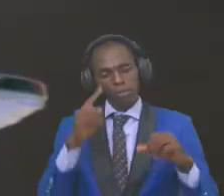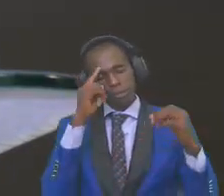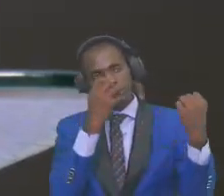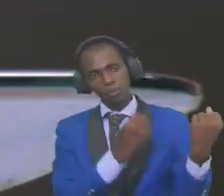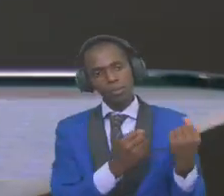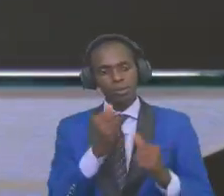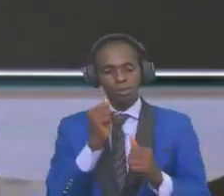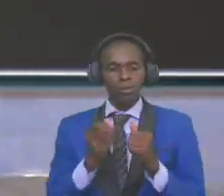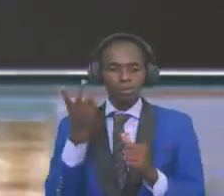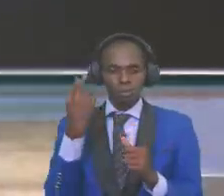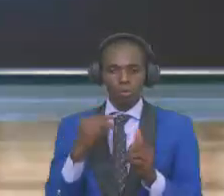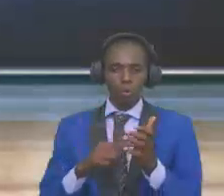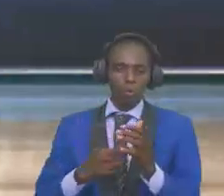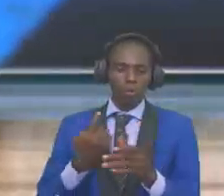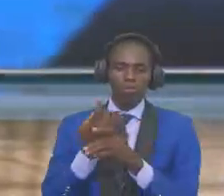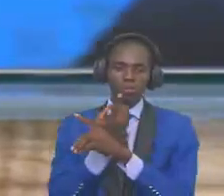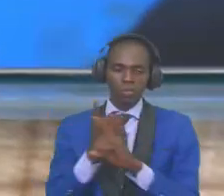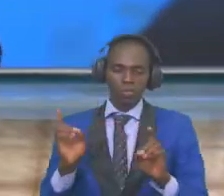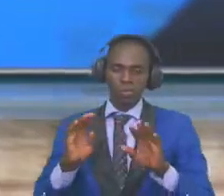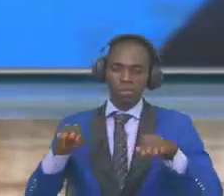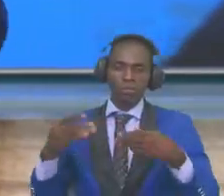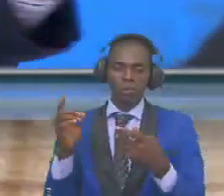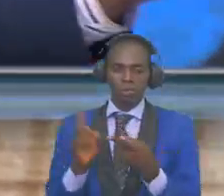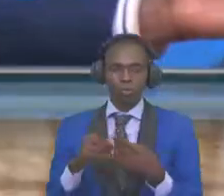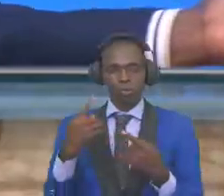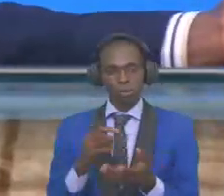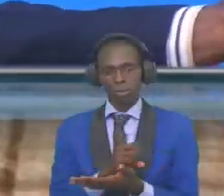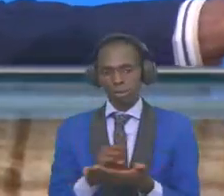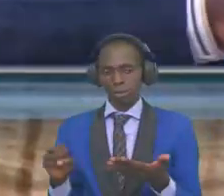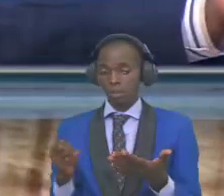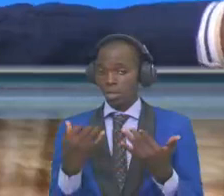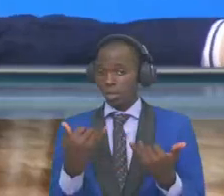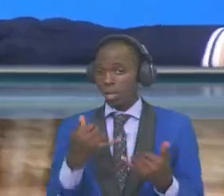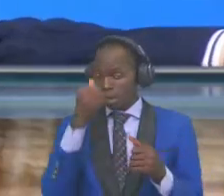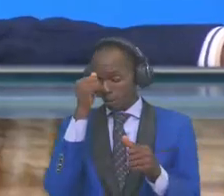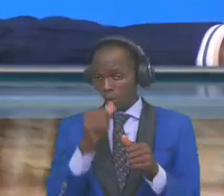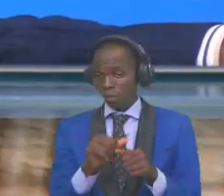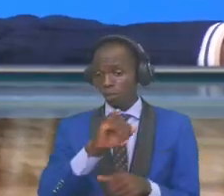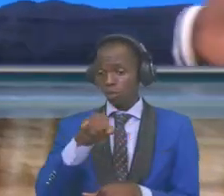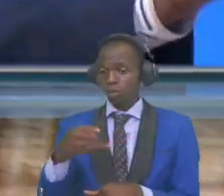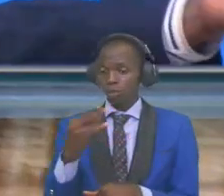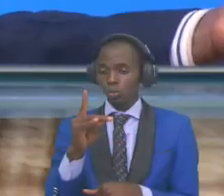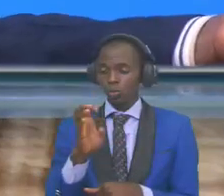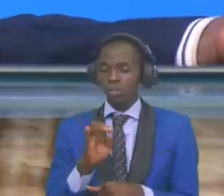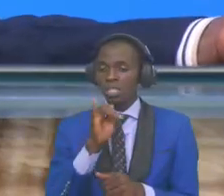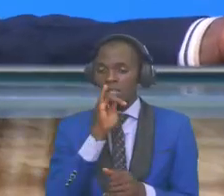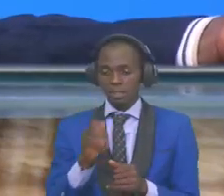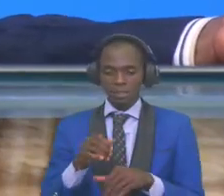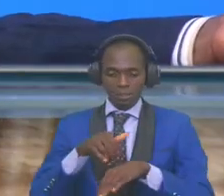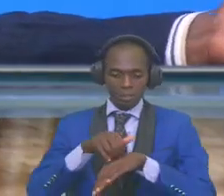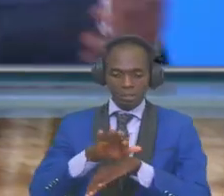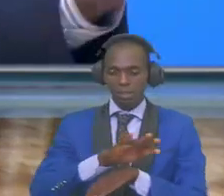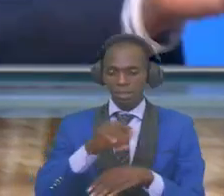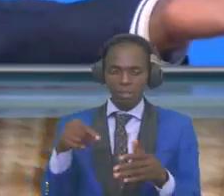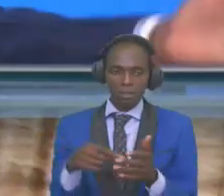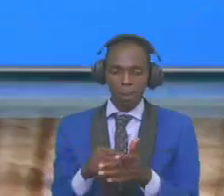the saints. Now remember, Jude was writing to the whole assembly, to all the brethren,